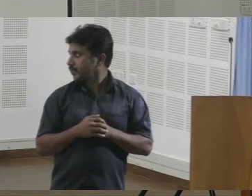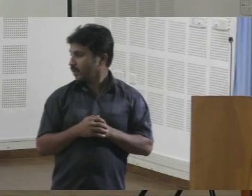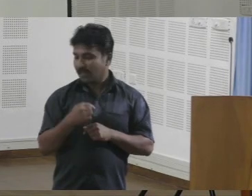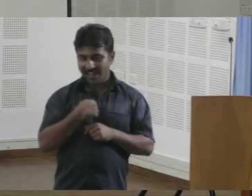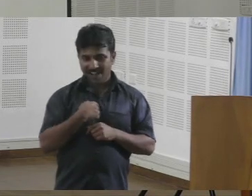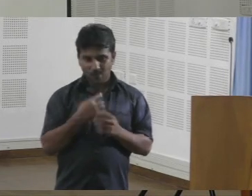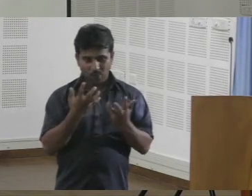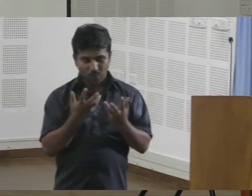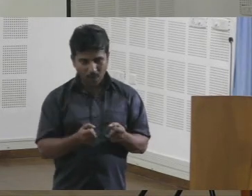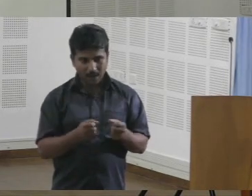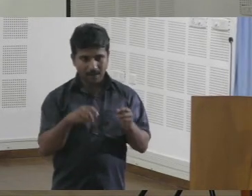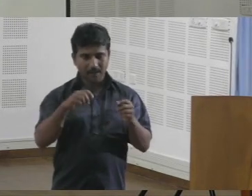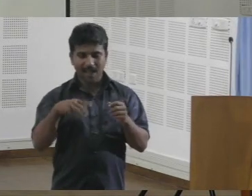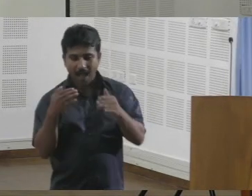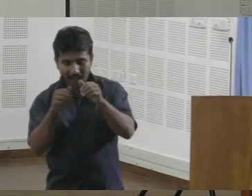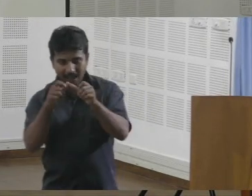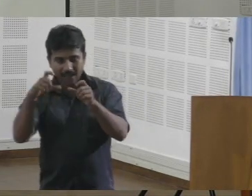want actions.